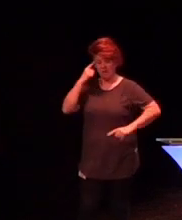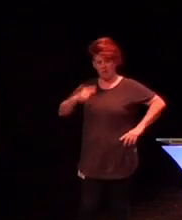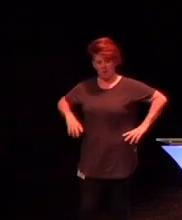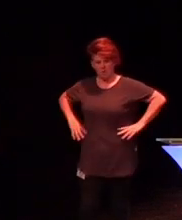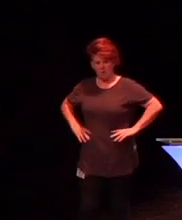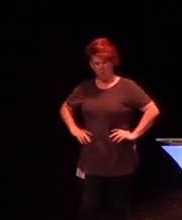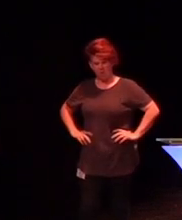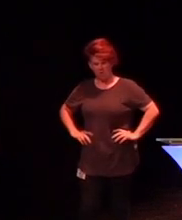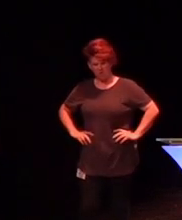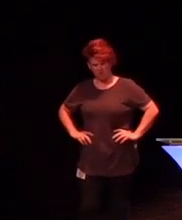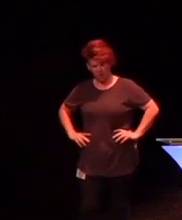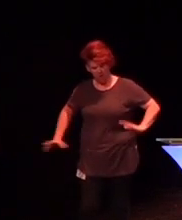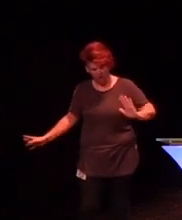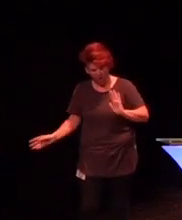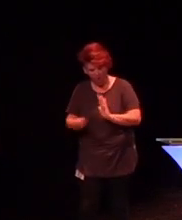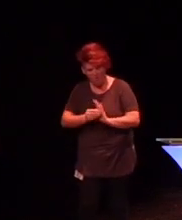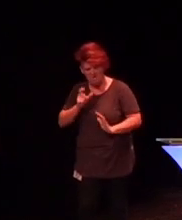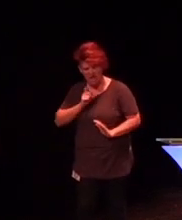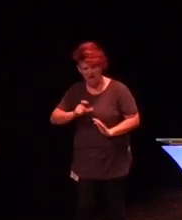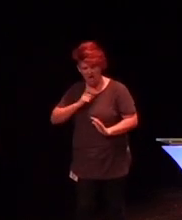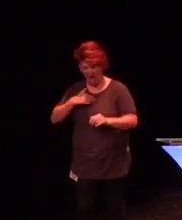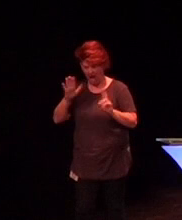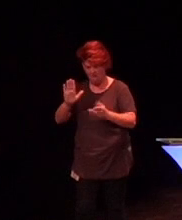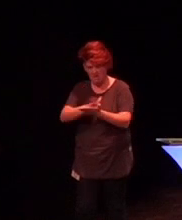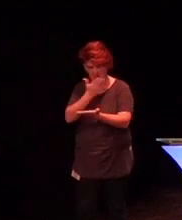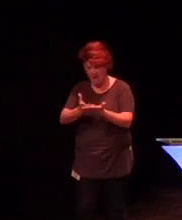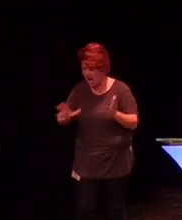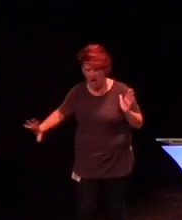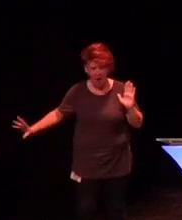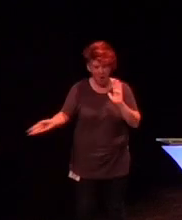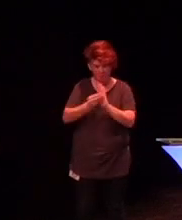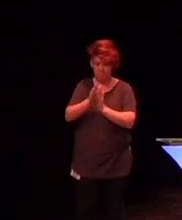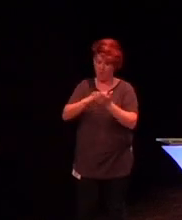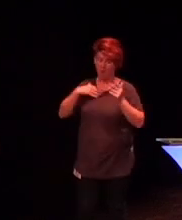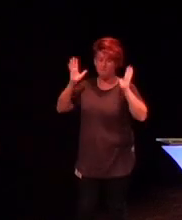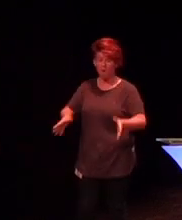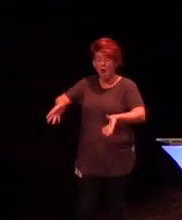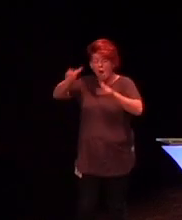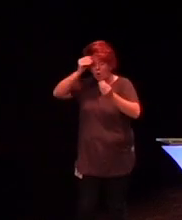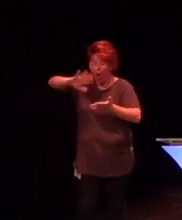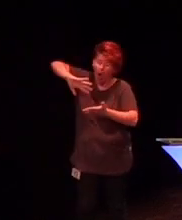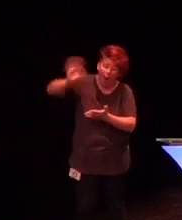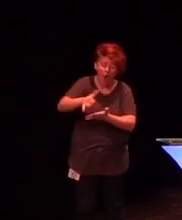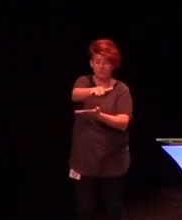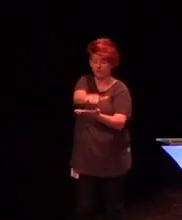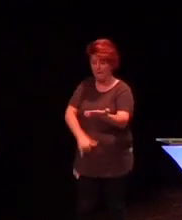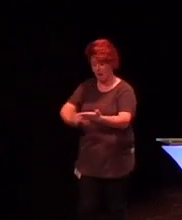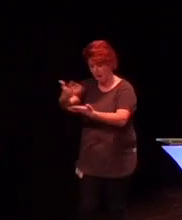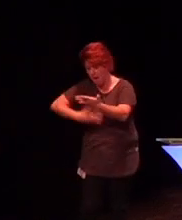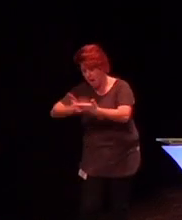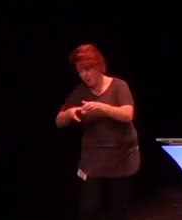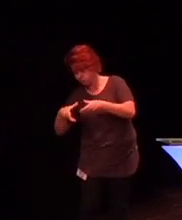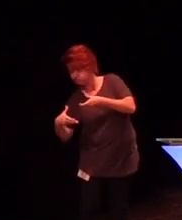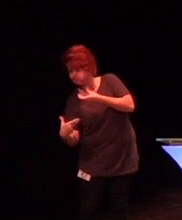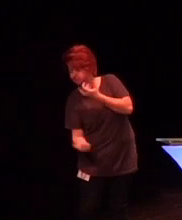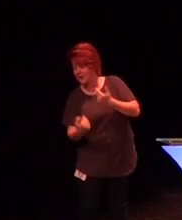You know, and kind of thinking about all the characters that are, you know, contained within this, things like that. I need to translate everything. You know, I need to